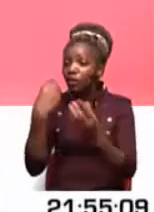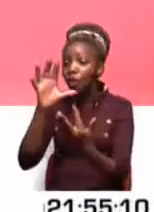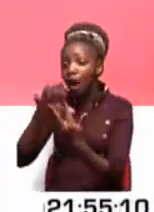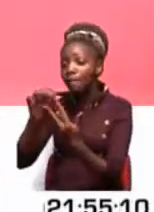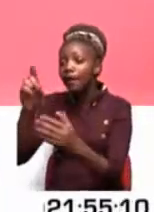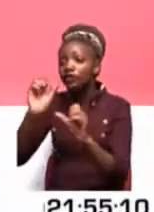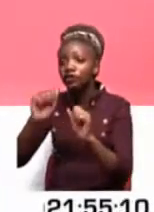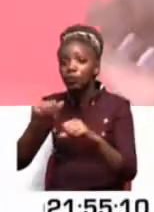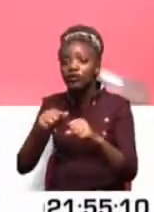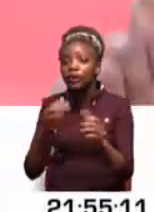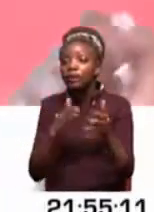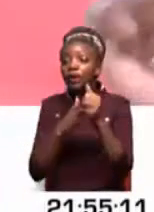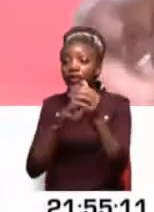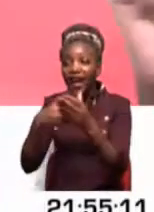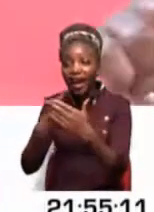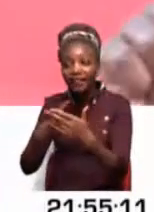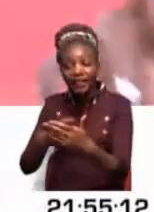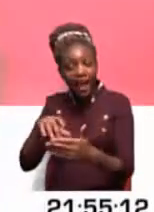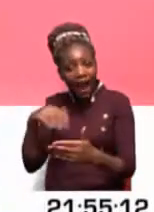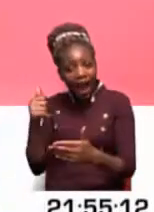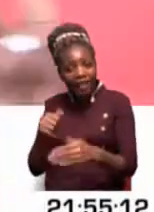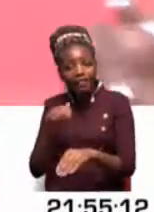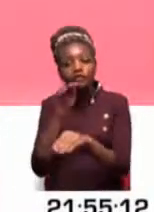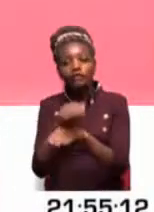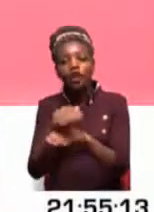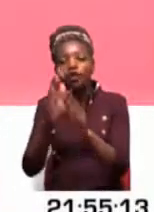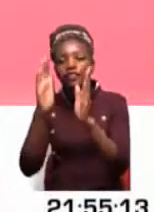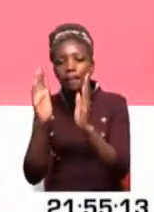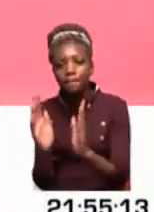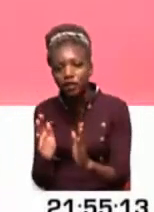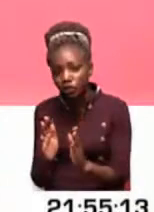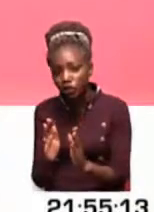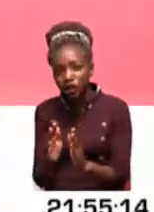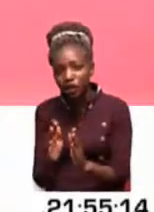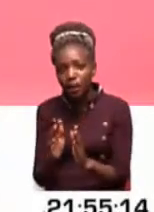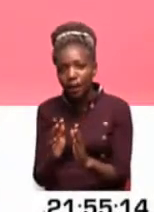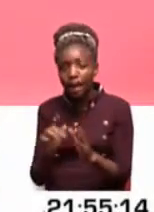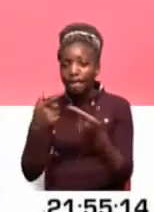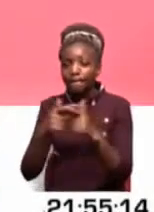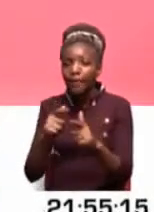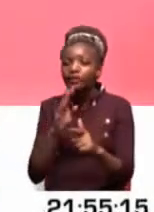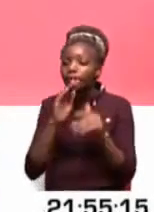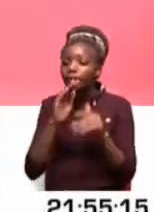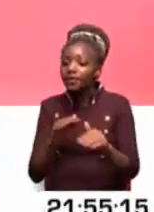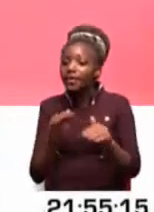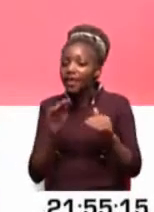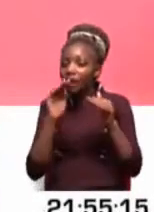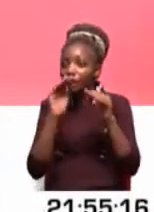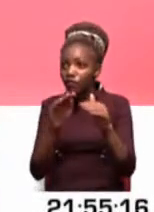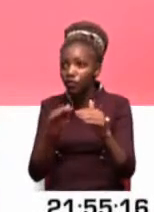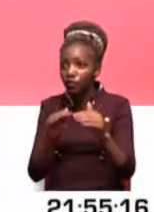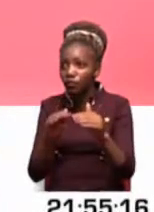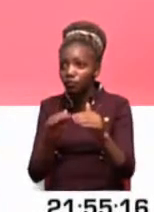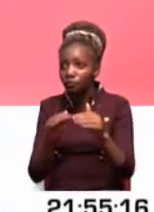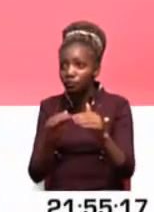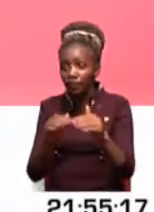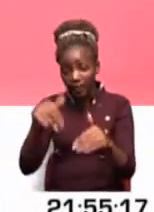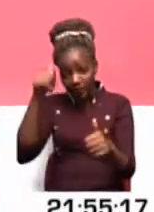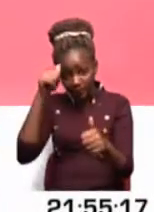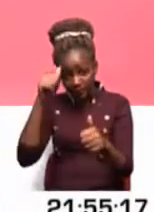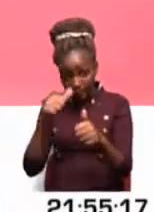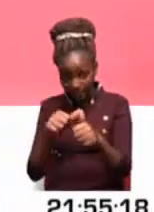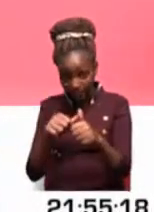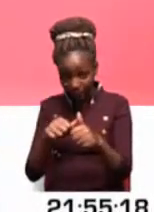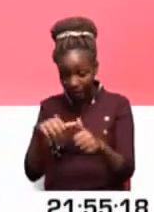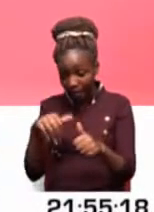flag bearer and all of you rally behind that person. But with a caution that once you young person, you go in, please remember the other